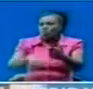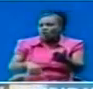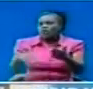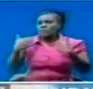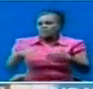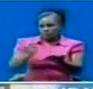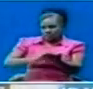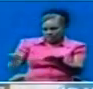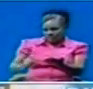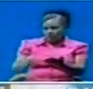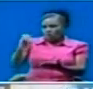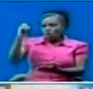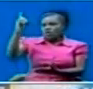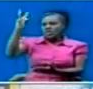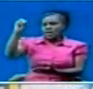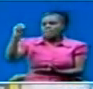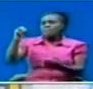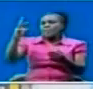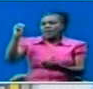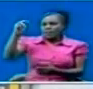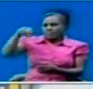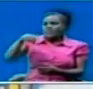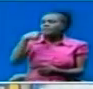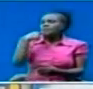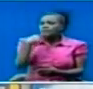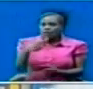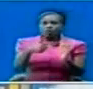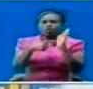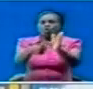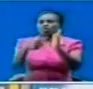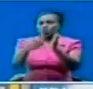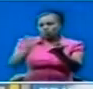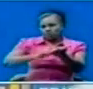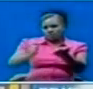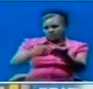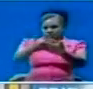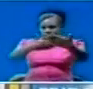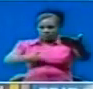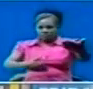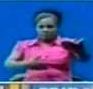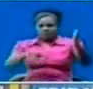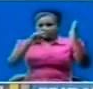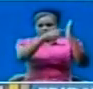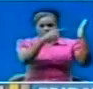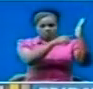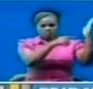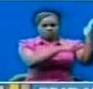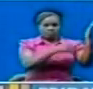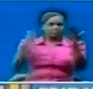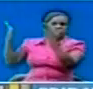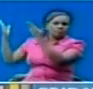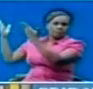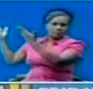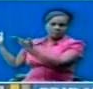for, an ODM member of parliament released images showing the signature form. Listed on the referendum petition